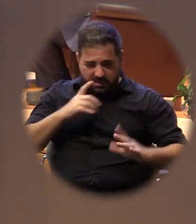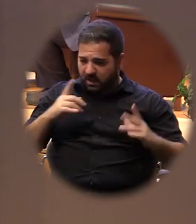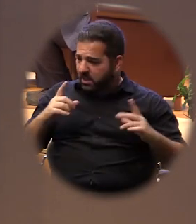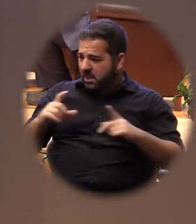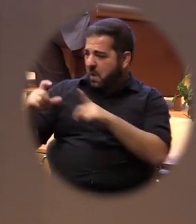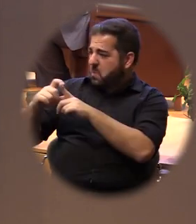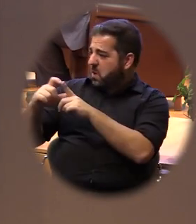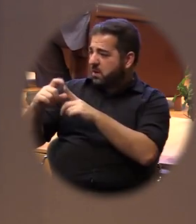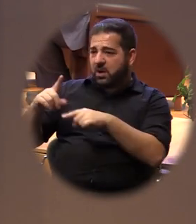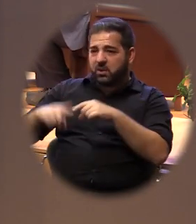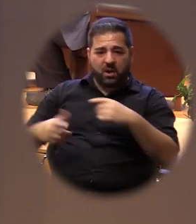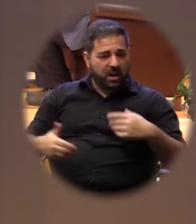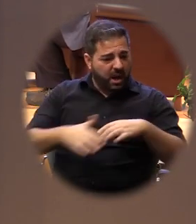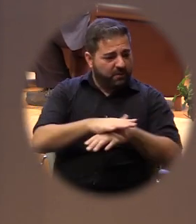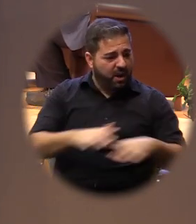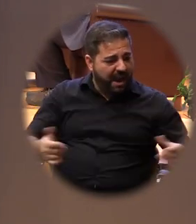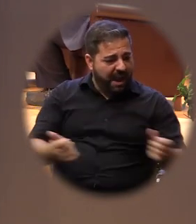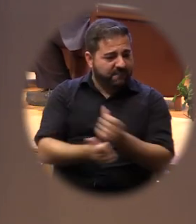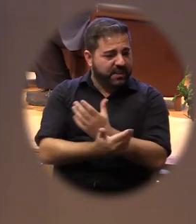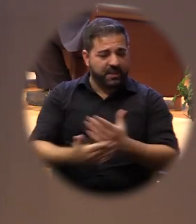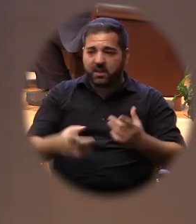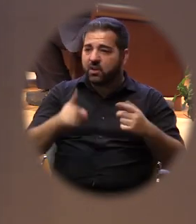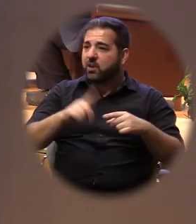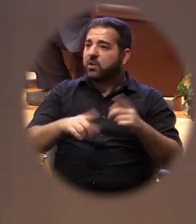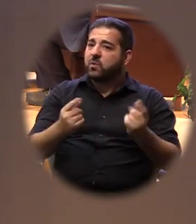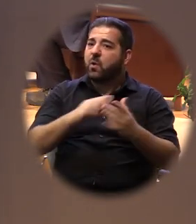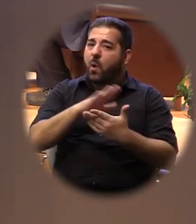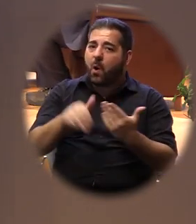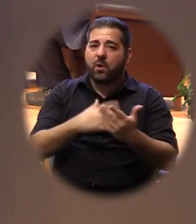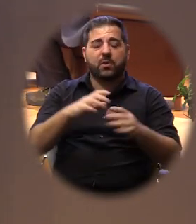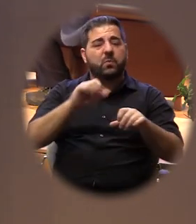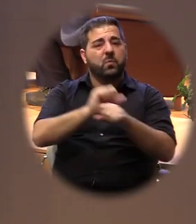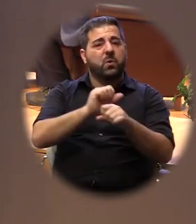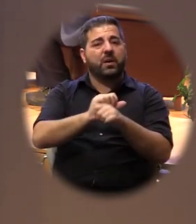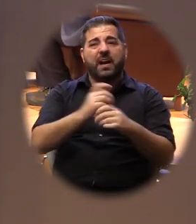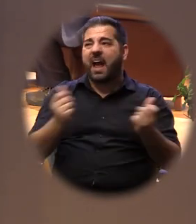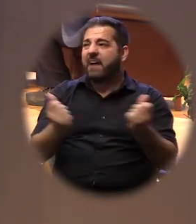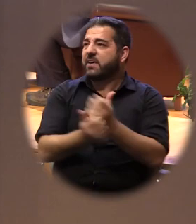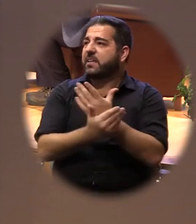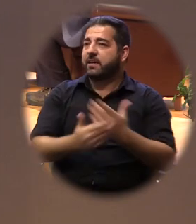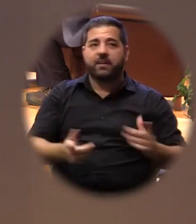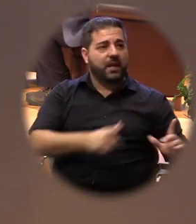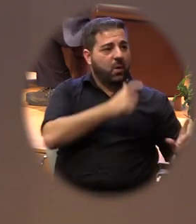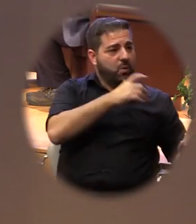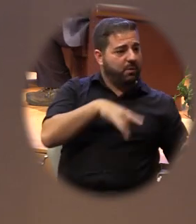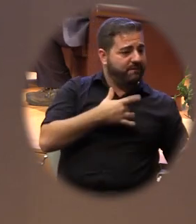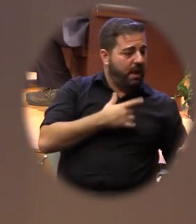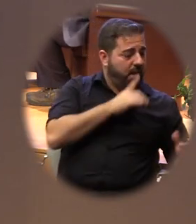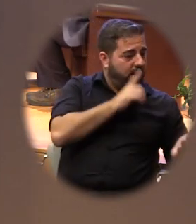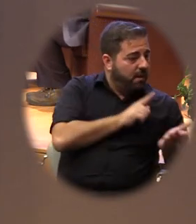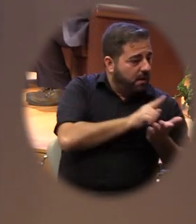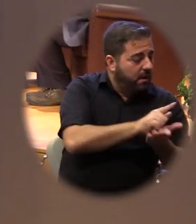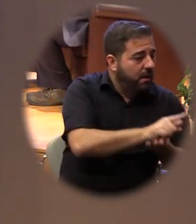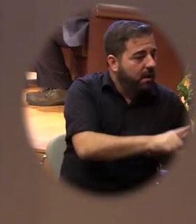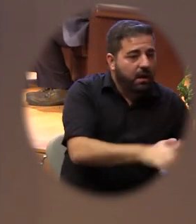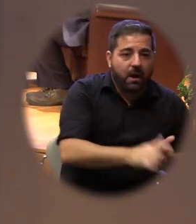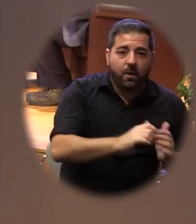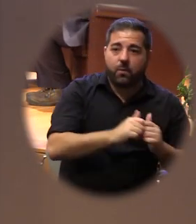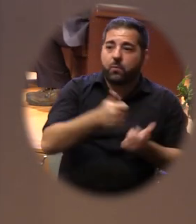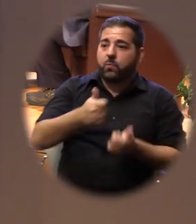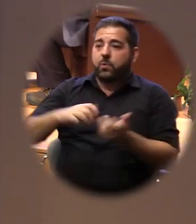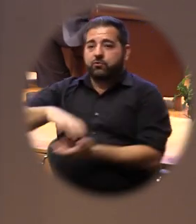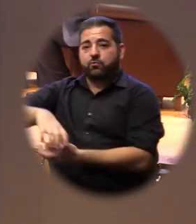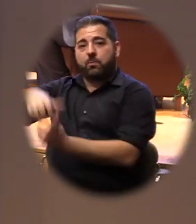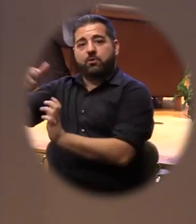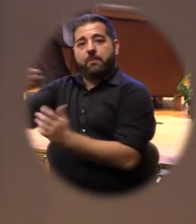word, couldn't cover everything, couldn't do all the work it was expected to do, everything from who you fell in love with to whether you, what chromosomes you